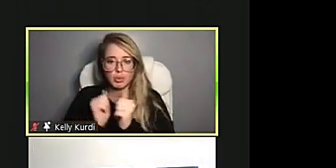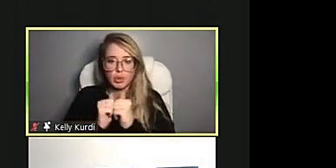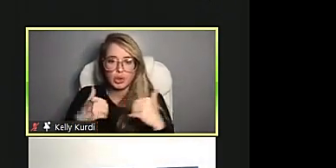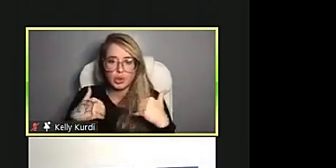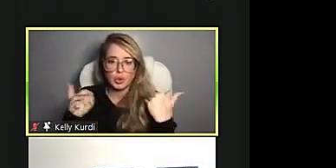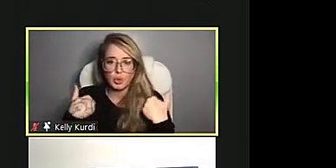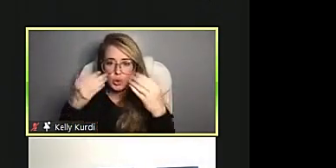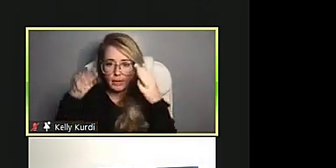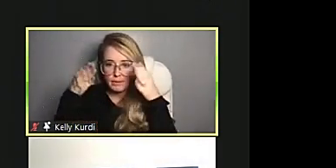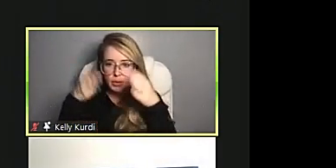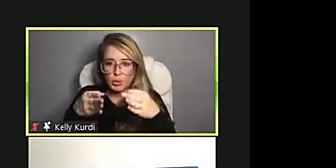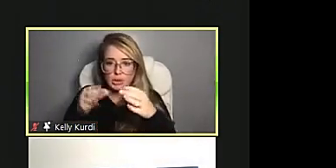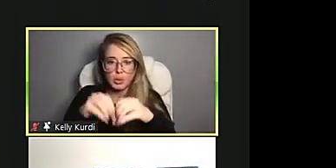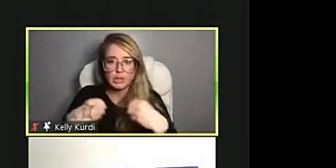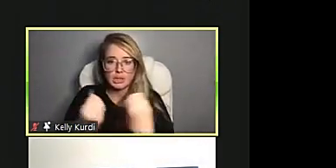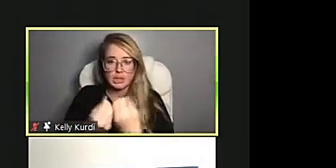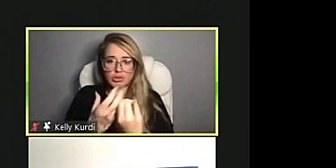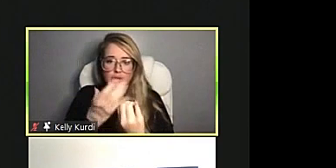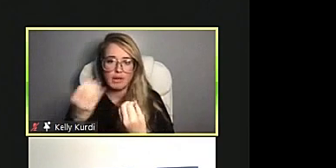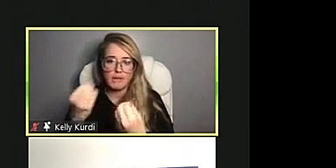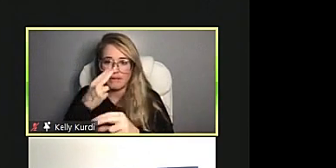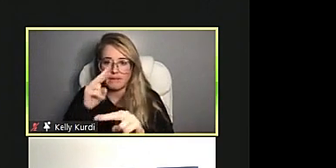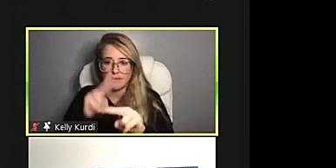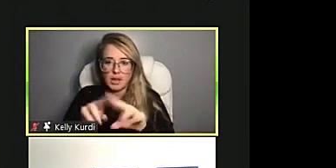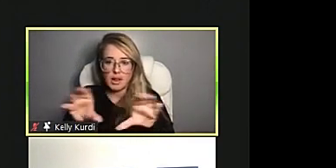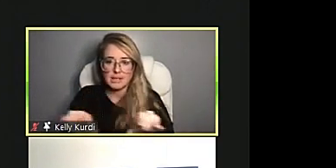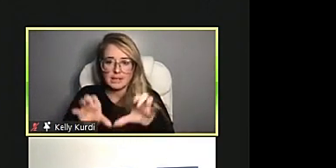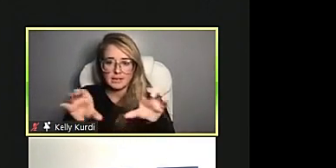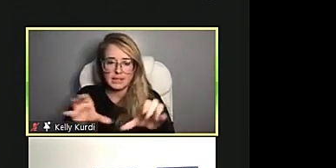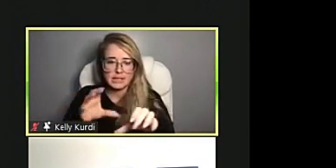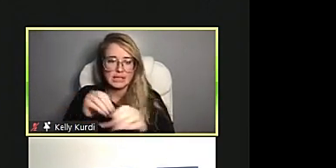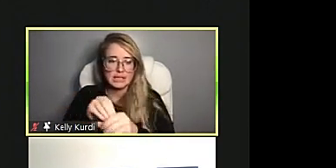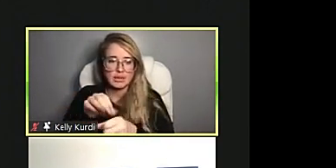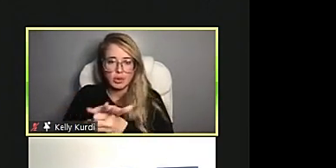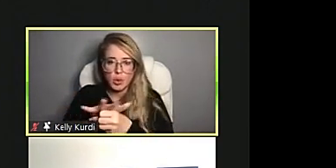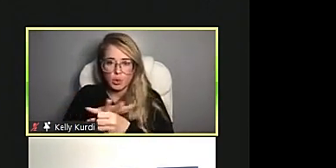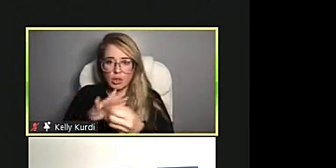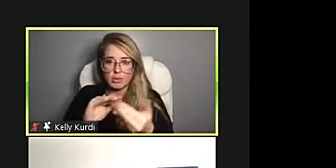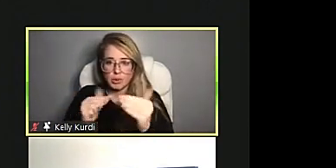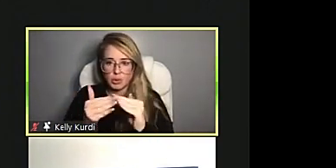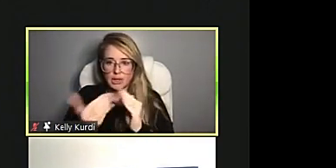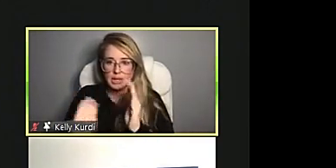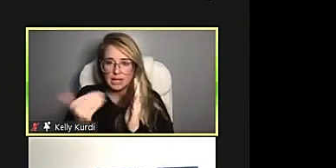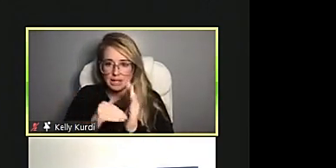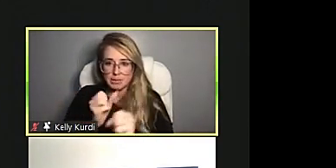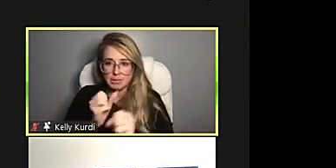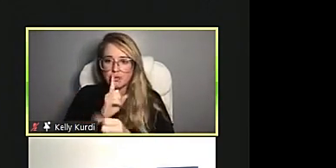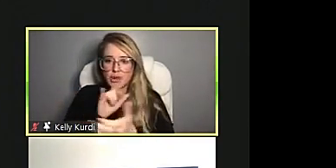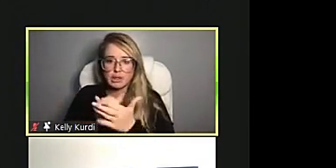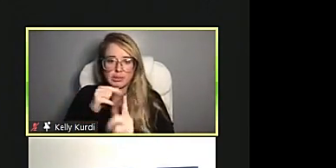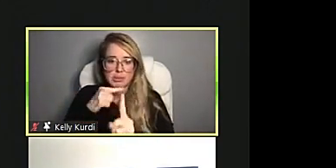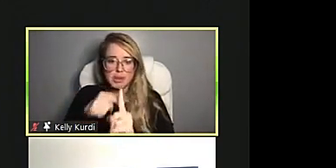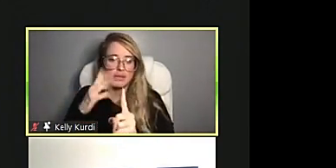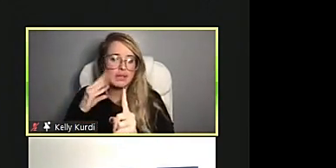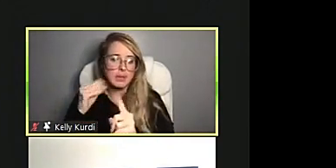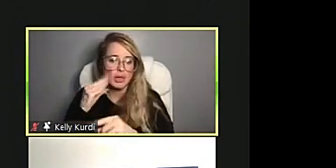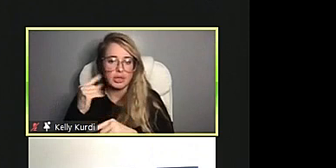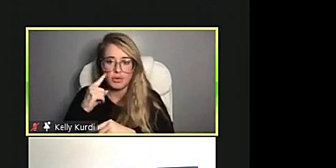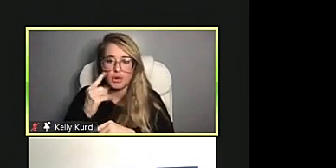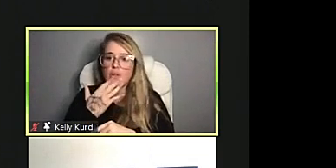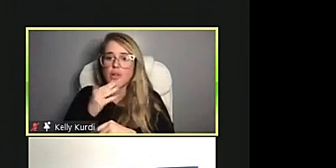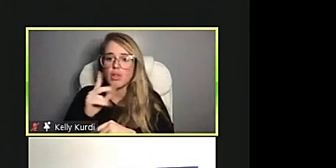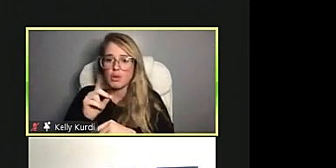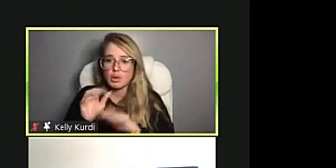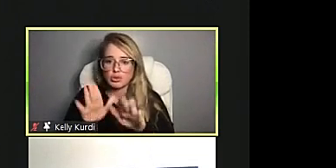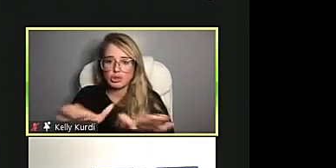youth-focused organizations and kind of fun activities in local communities, again, to make this a positive experience for Colorado's